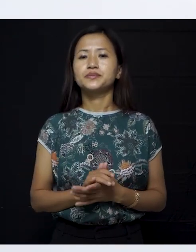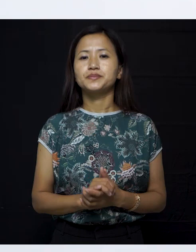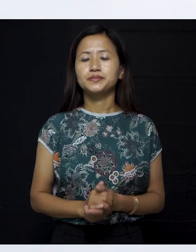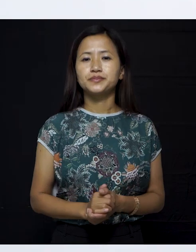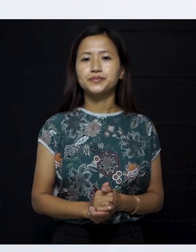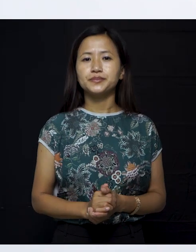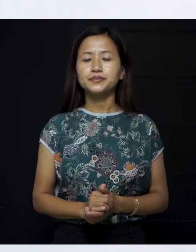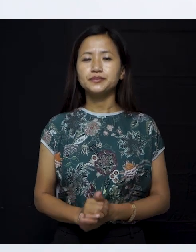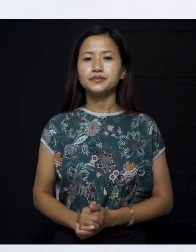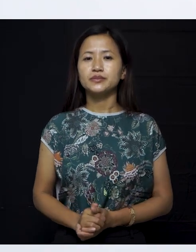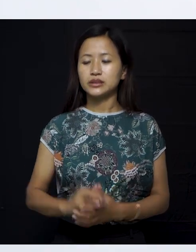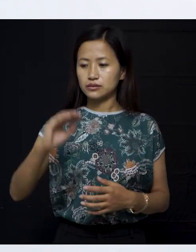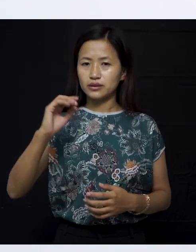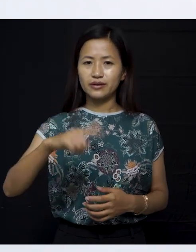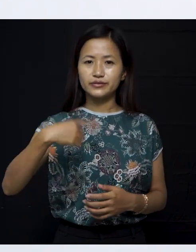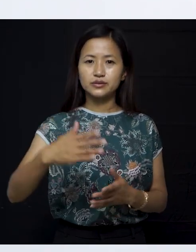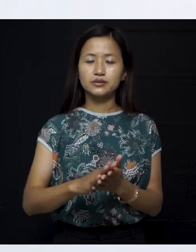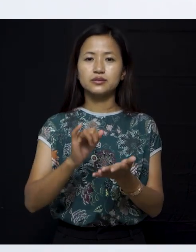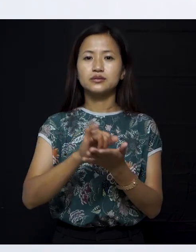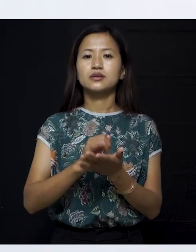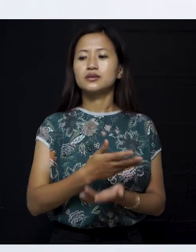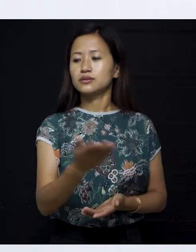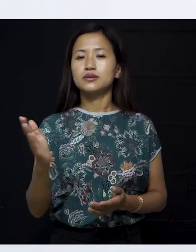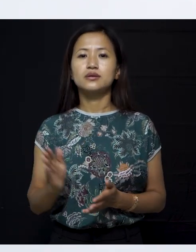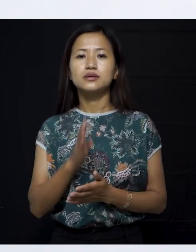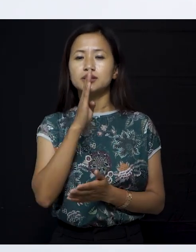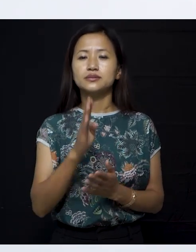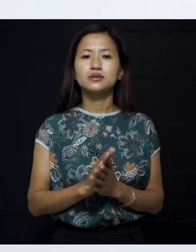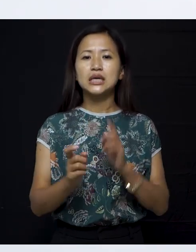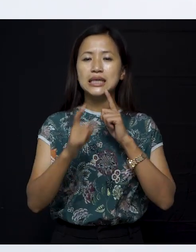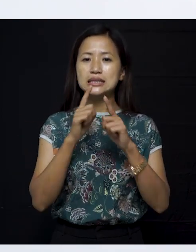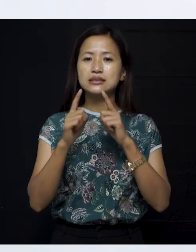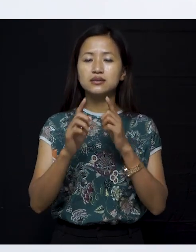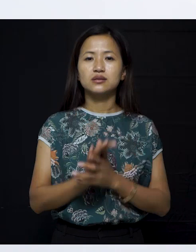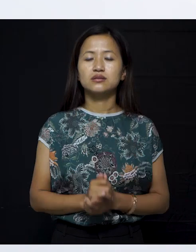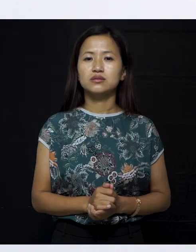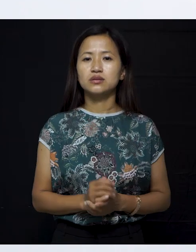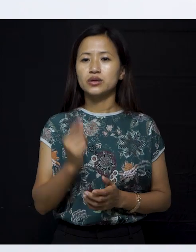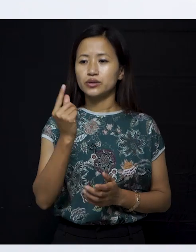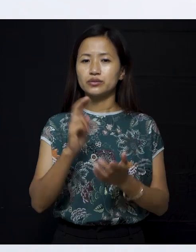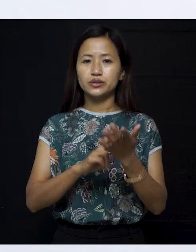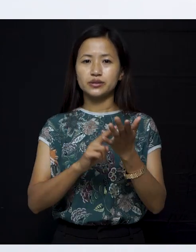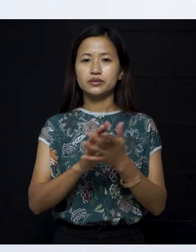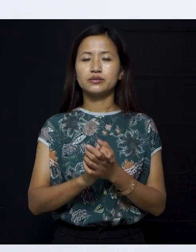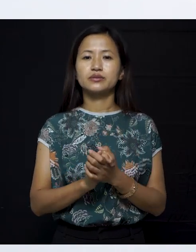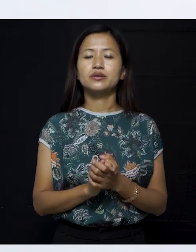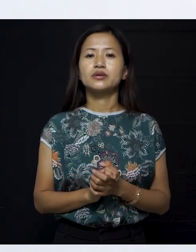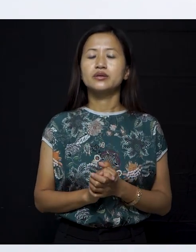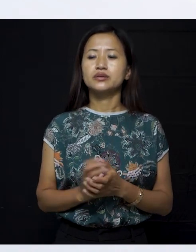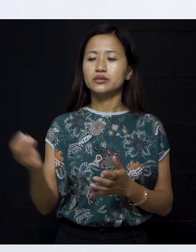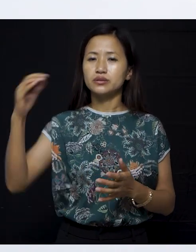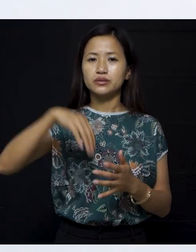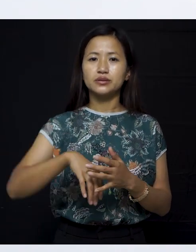So after that, there has been a discussion. The United Nations came, and